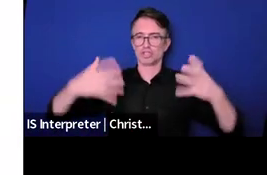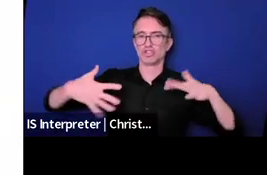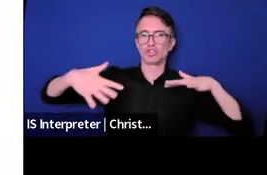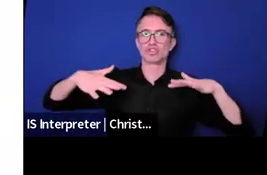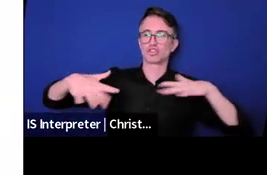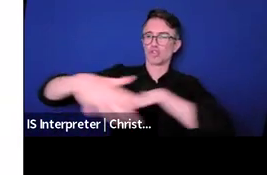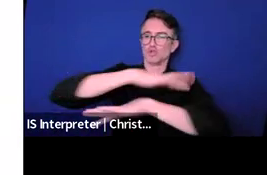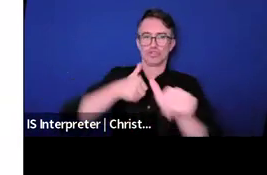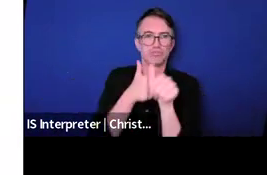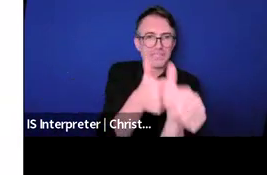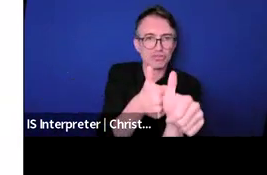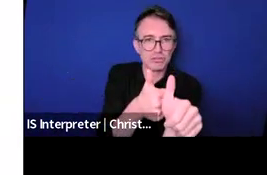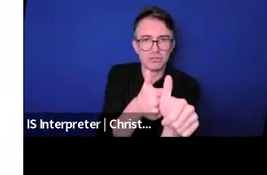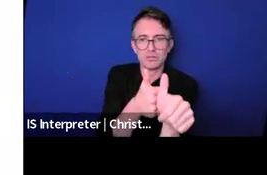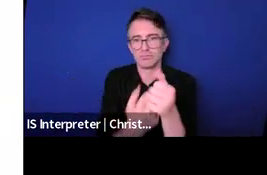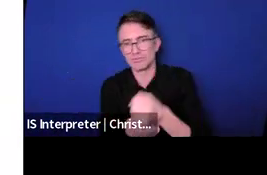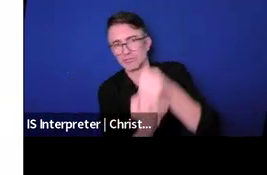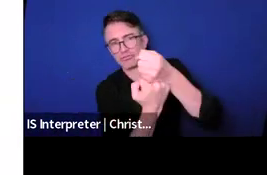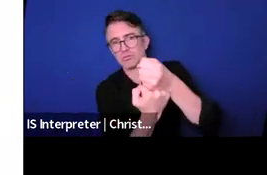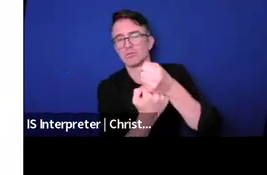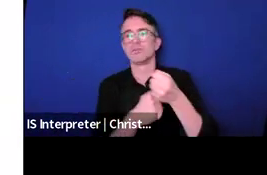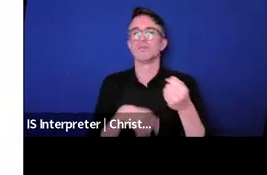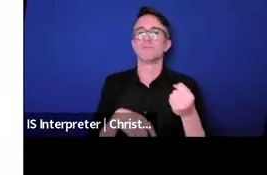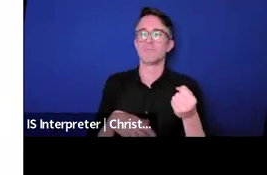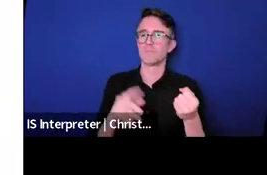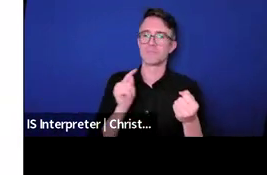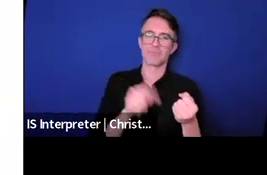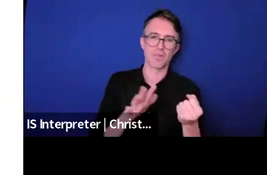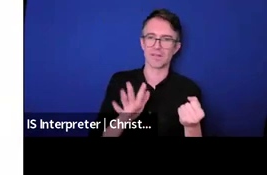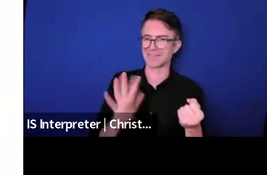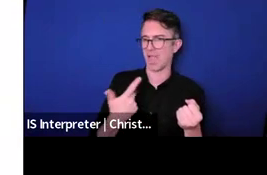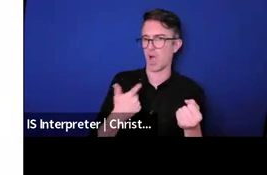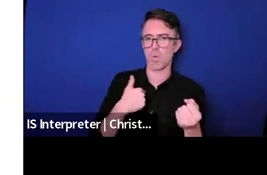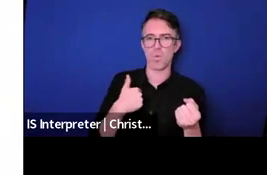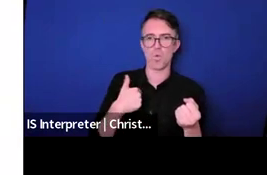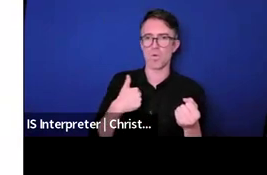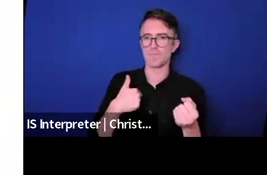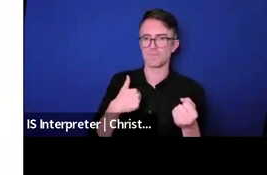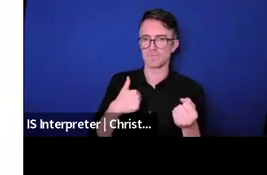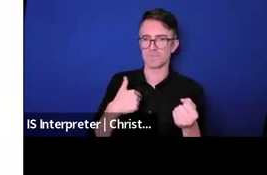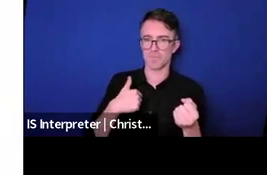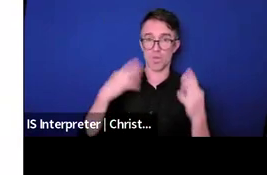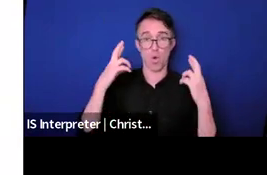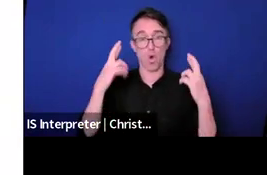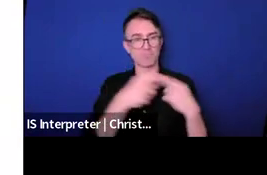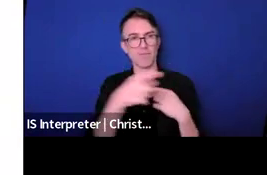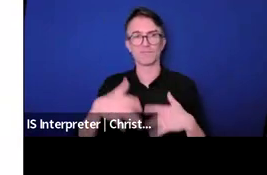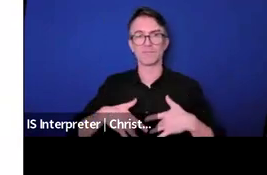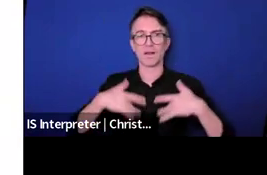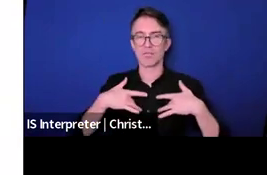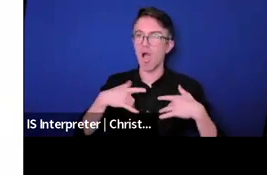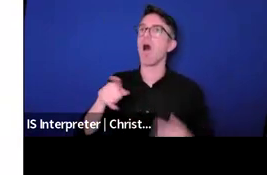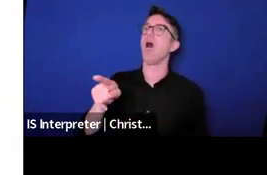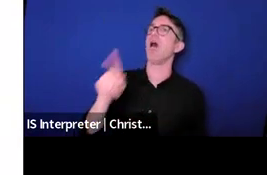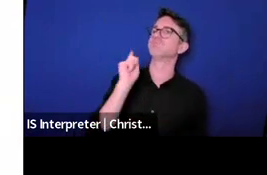to our programs and systems, but again, I hope that that what you will take away from this is a really kind of